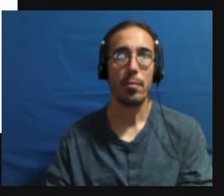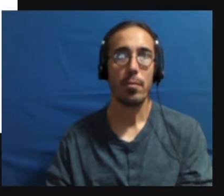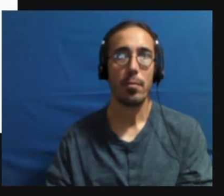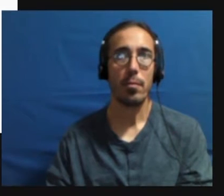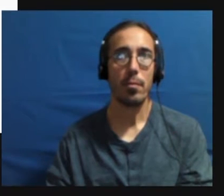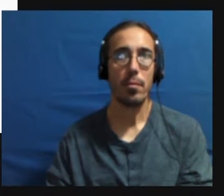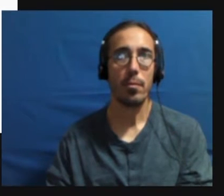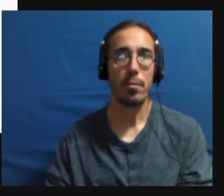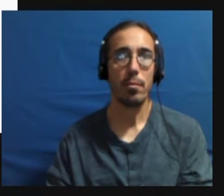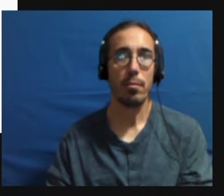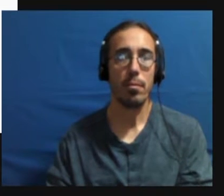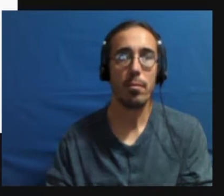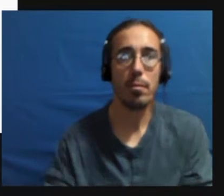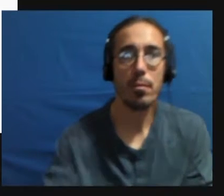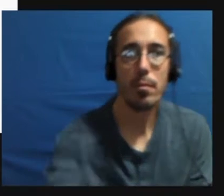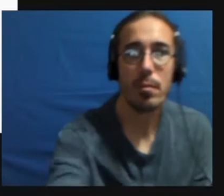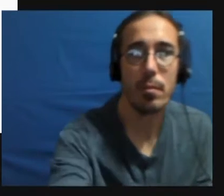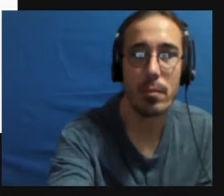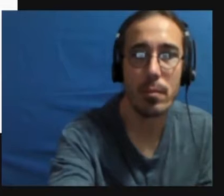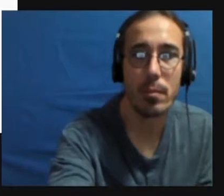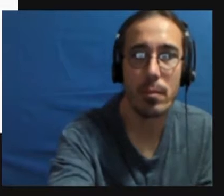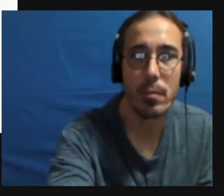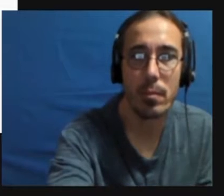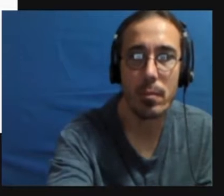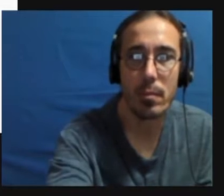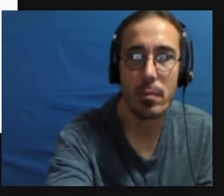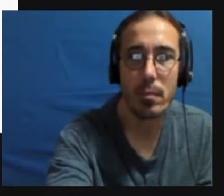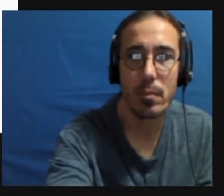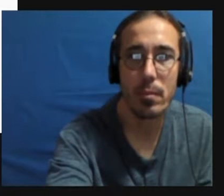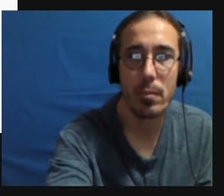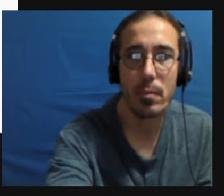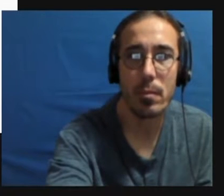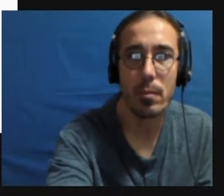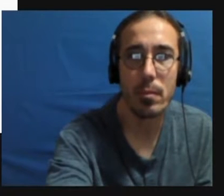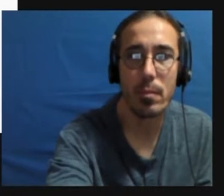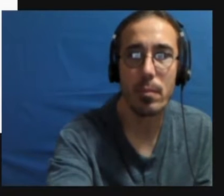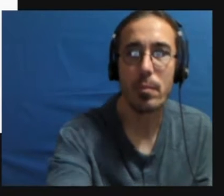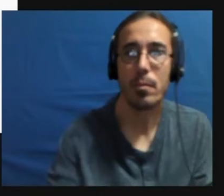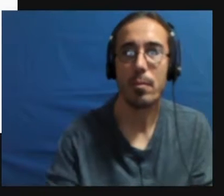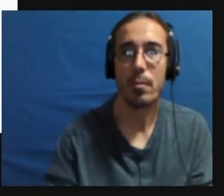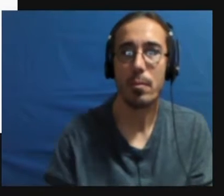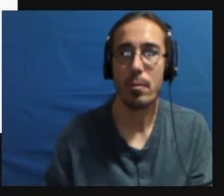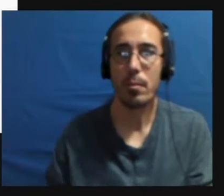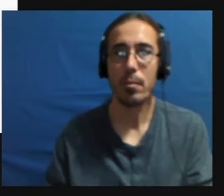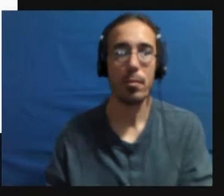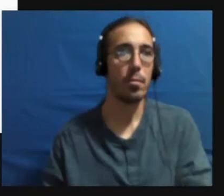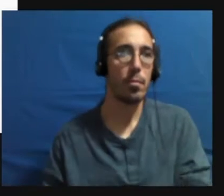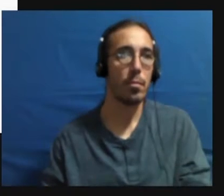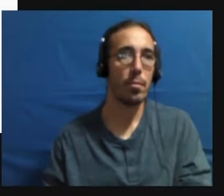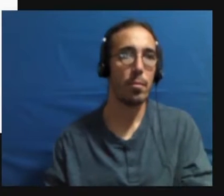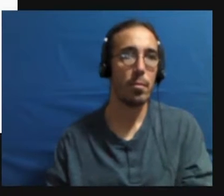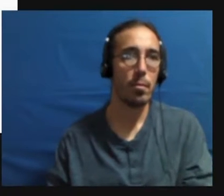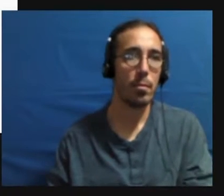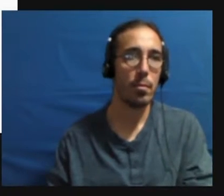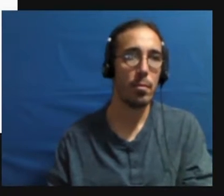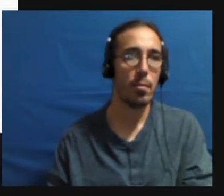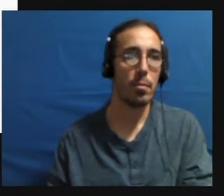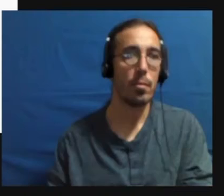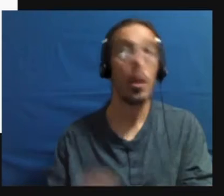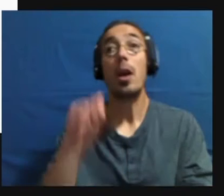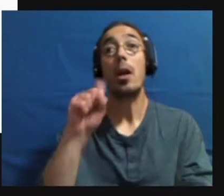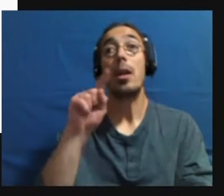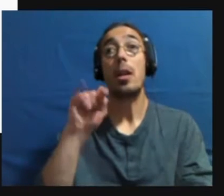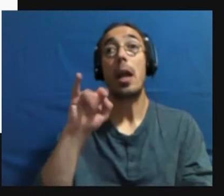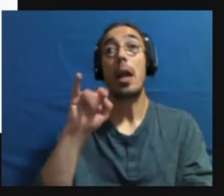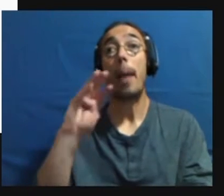Even get a chance to load here. Stimming look like? Stimming is about